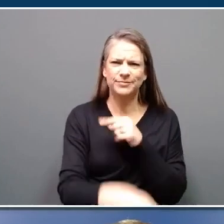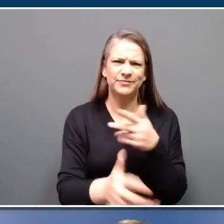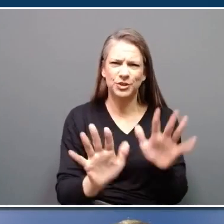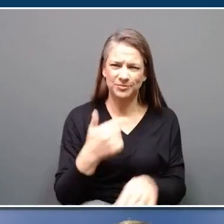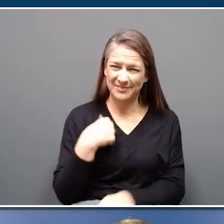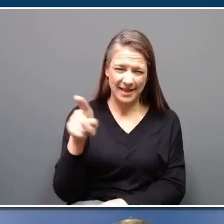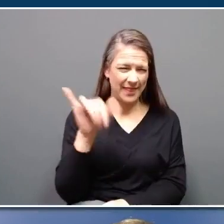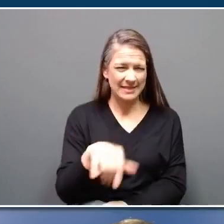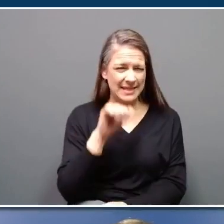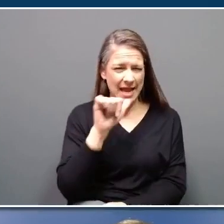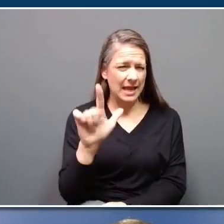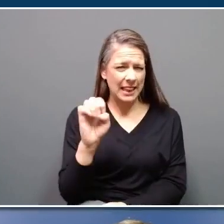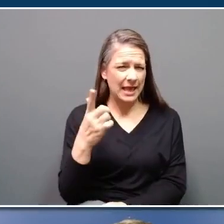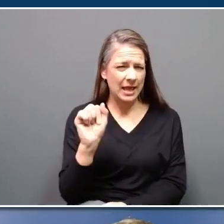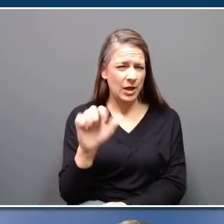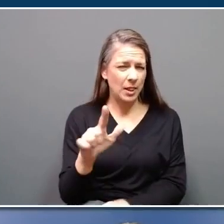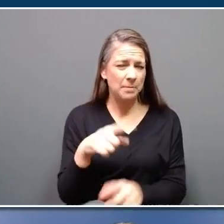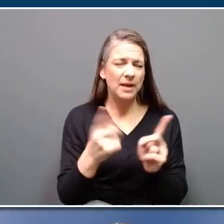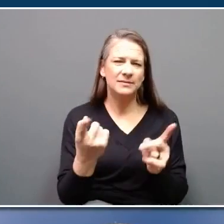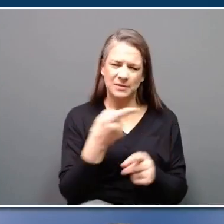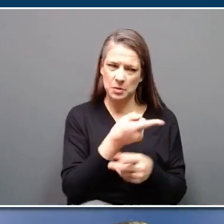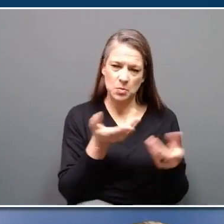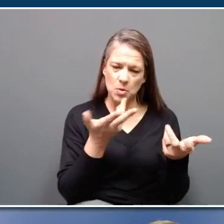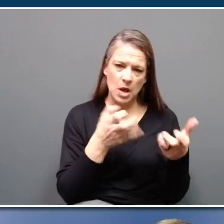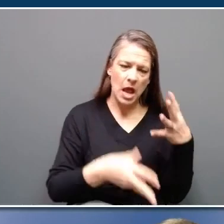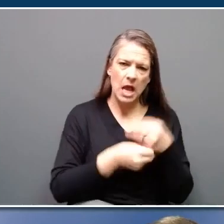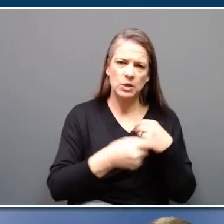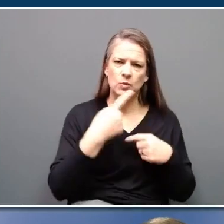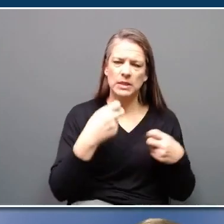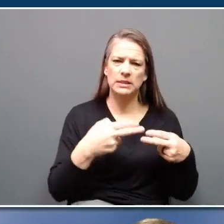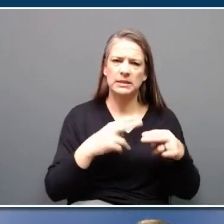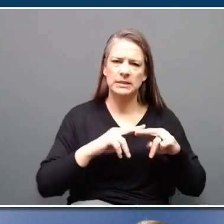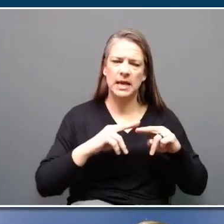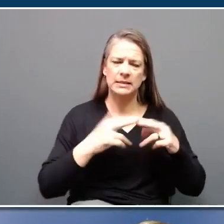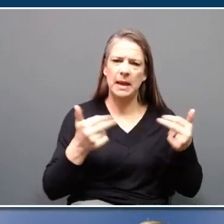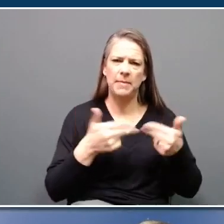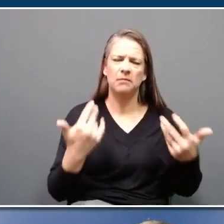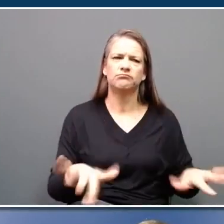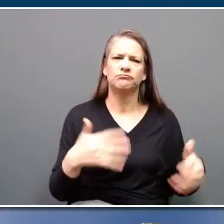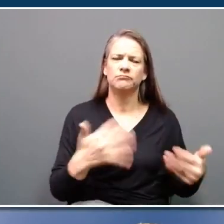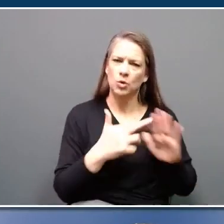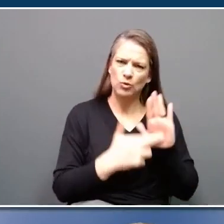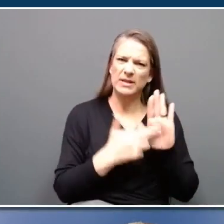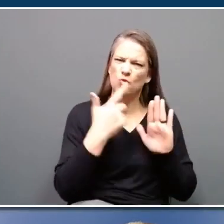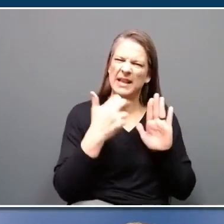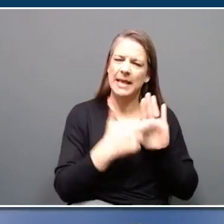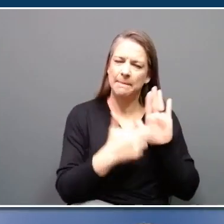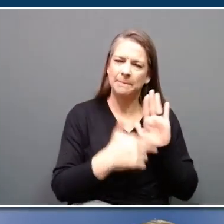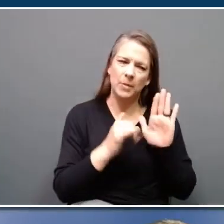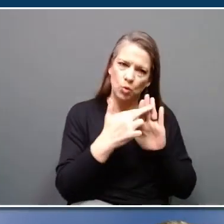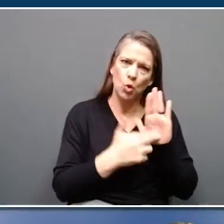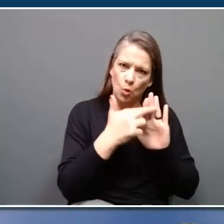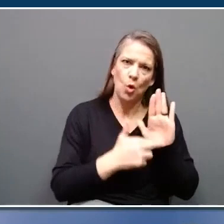but obviously that is more red tape than we've ever seen. So let me just, before we even get to other cabinets and their reports, tell